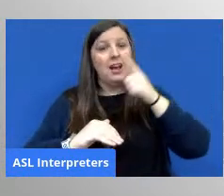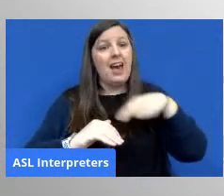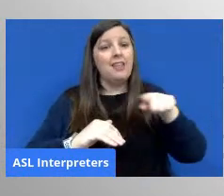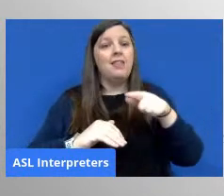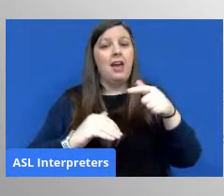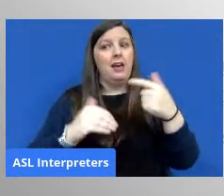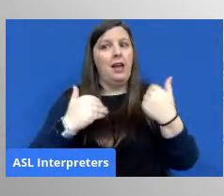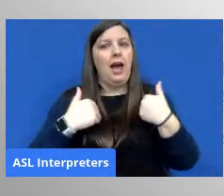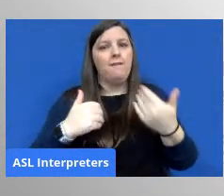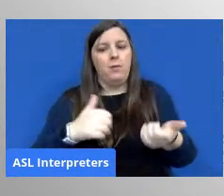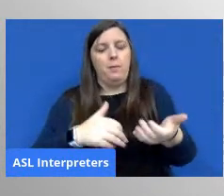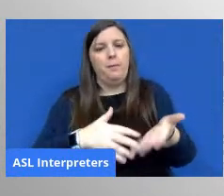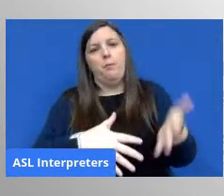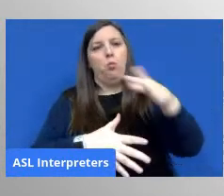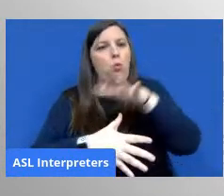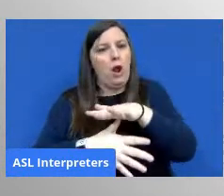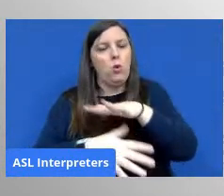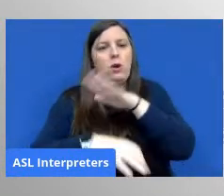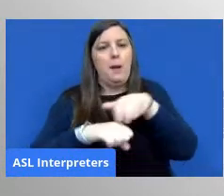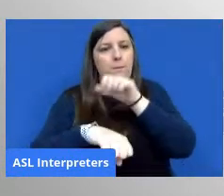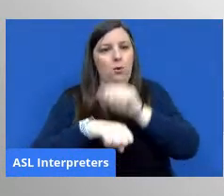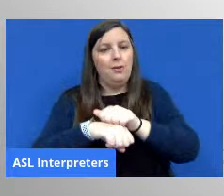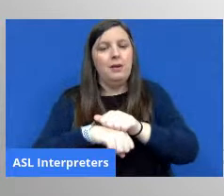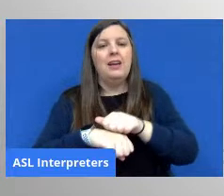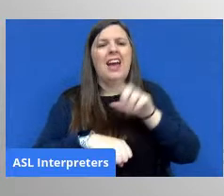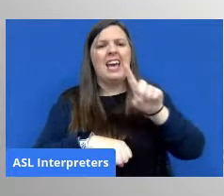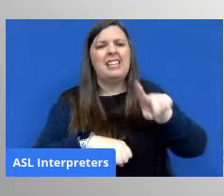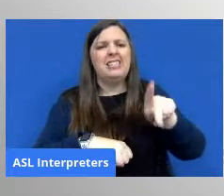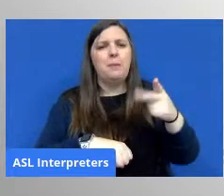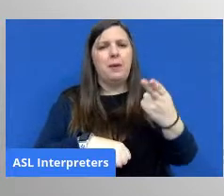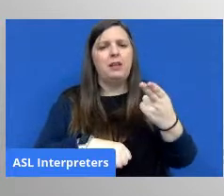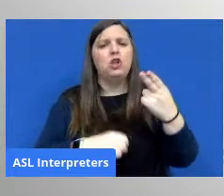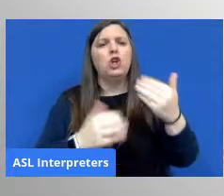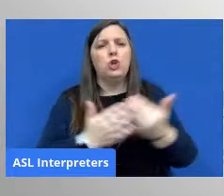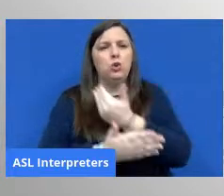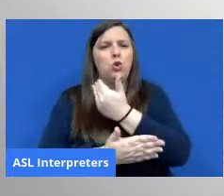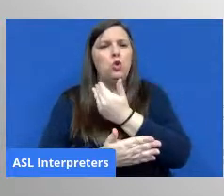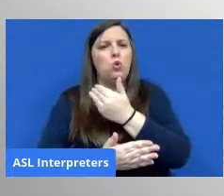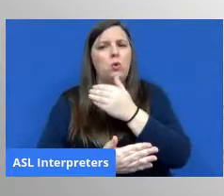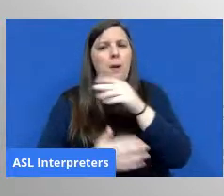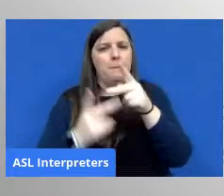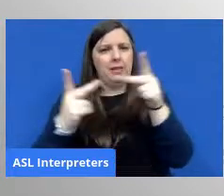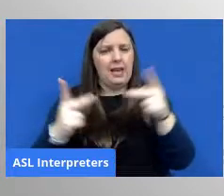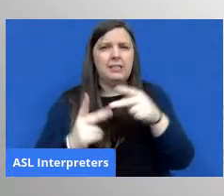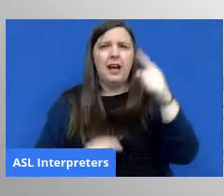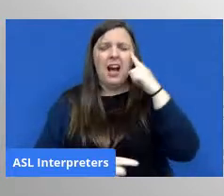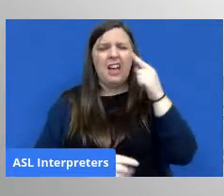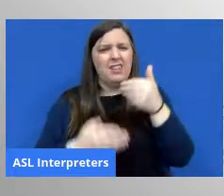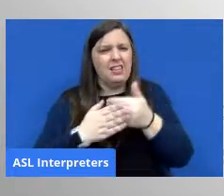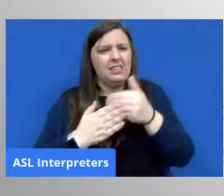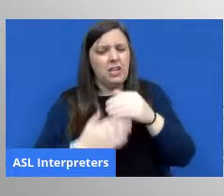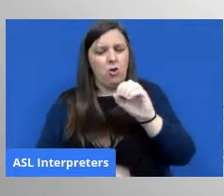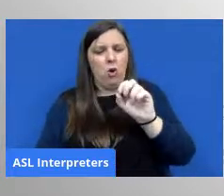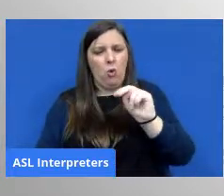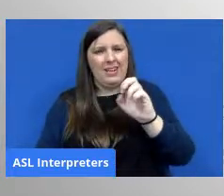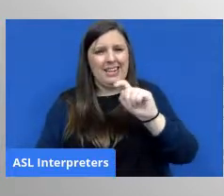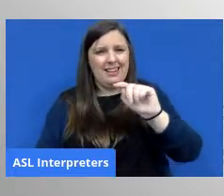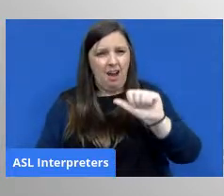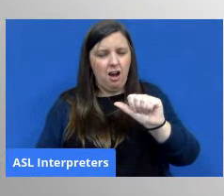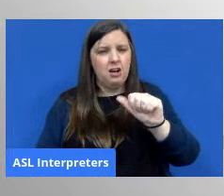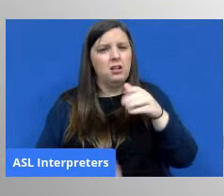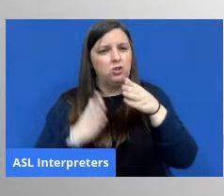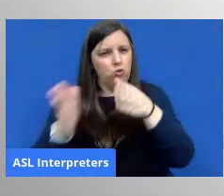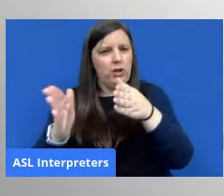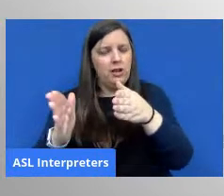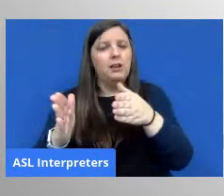appointment at their new site. I think it's off of Oneida Street, if I'm correct. So they have started with our